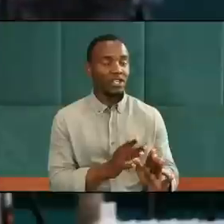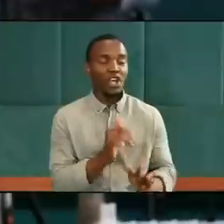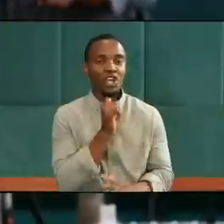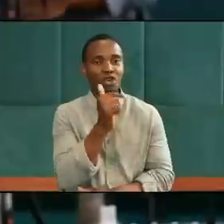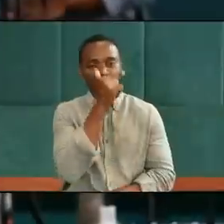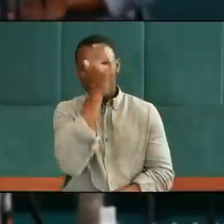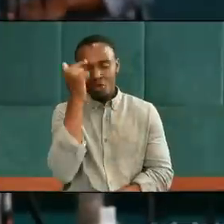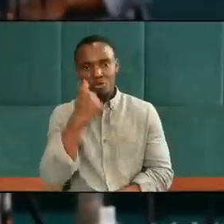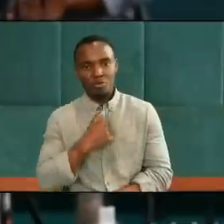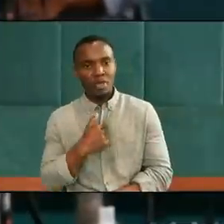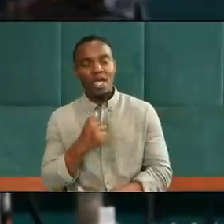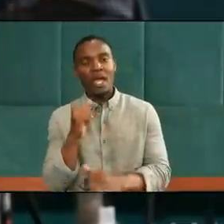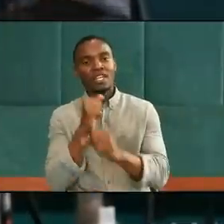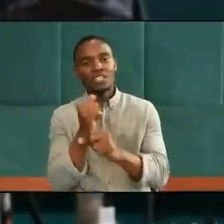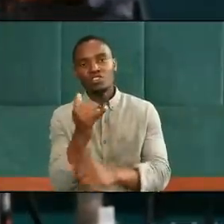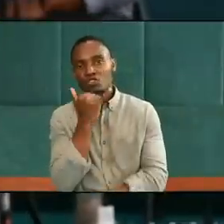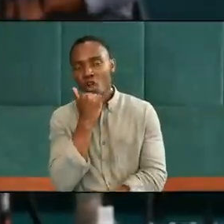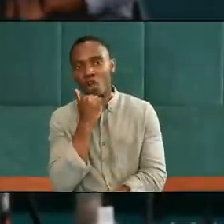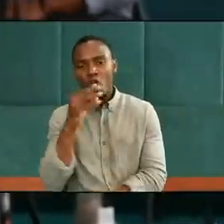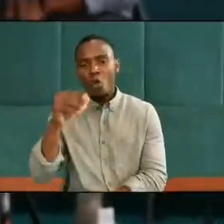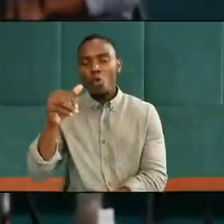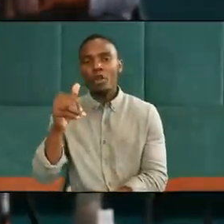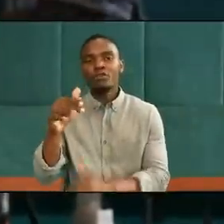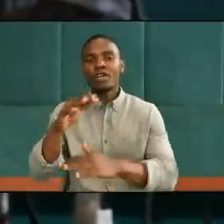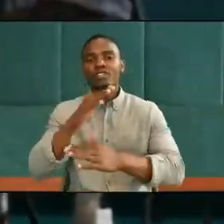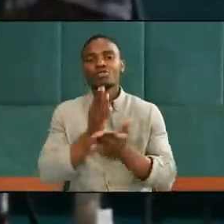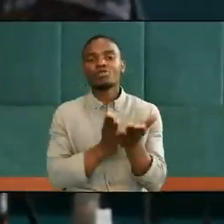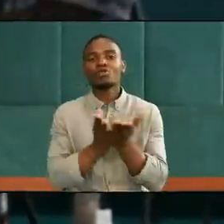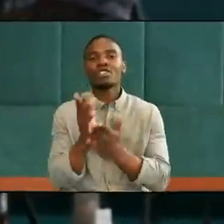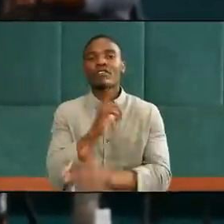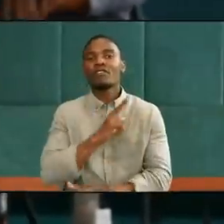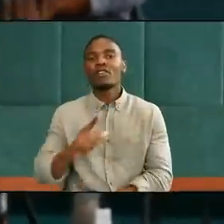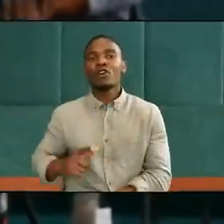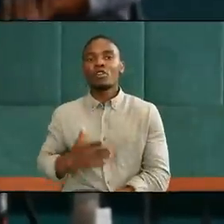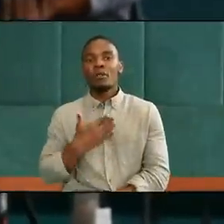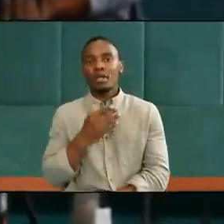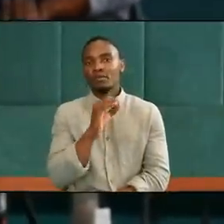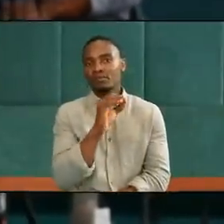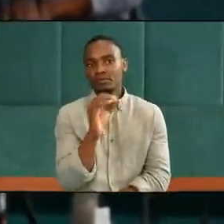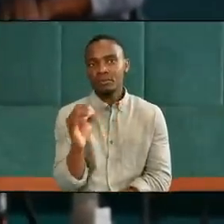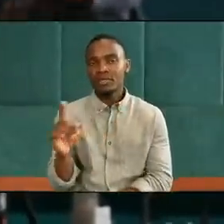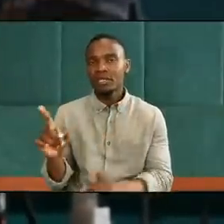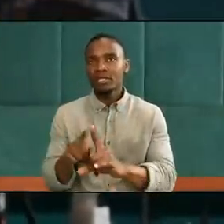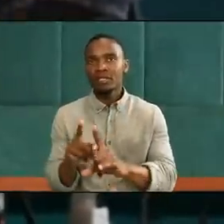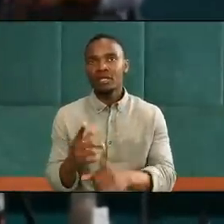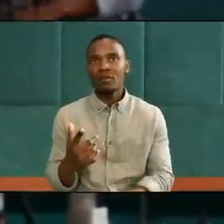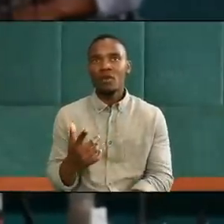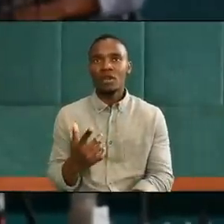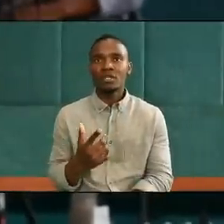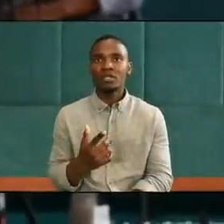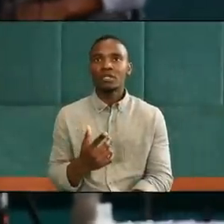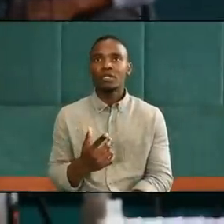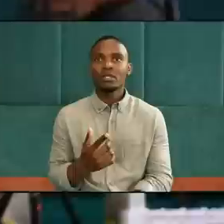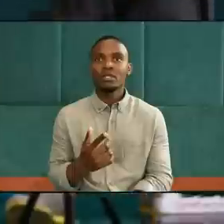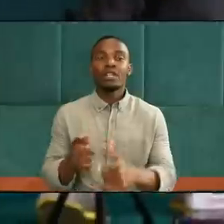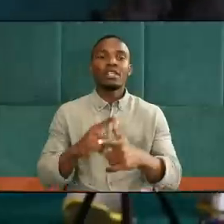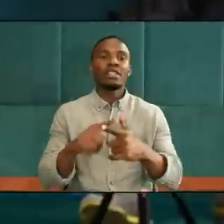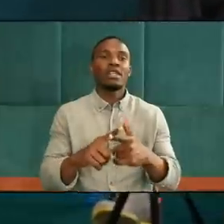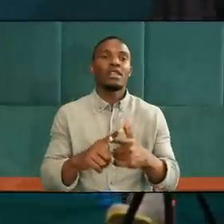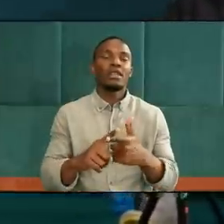not qualified to serve my Lord. Not because I blunder, meaning I can't serve God.